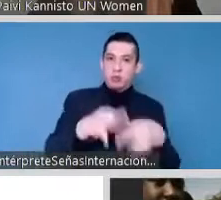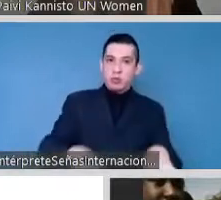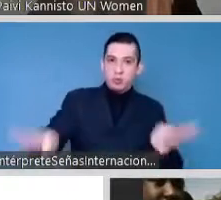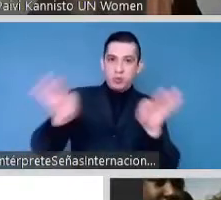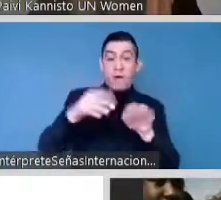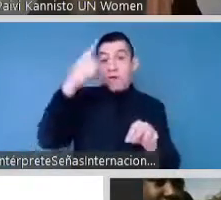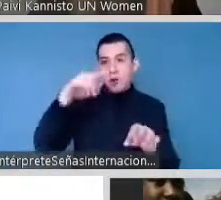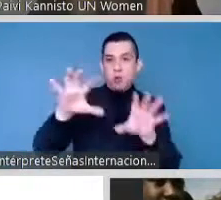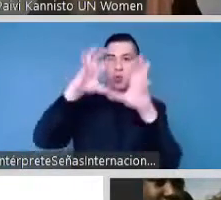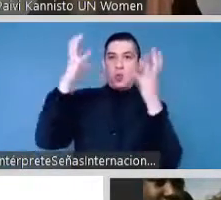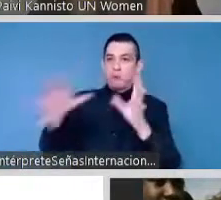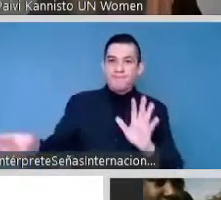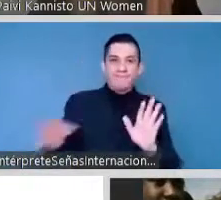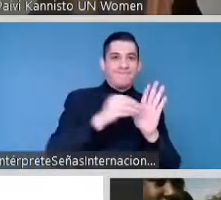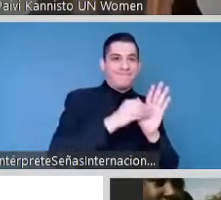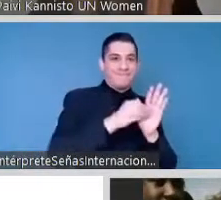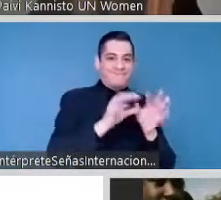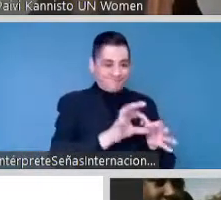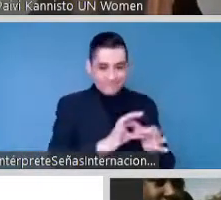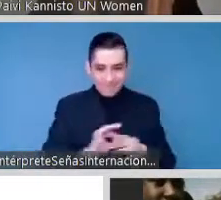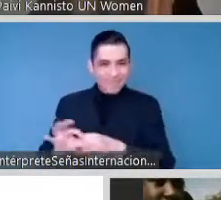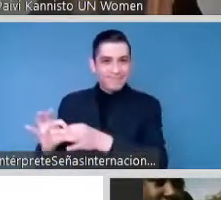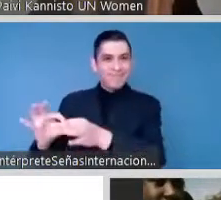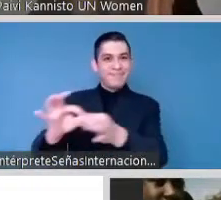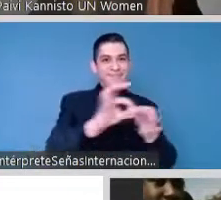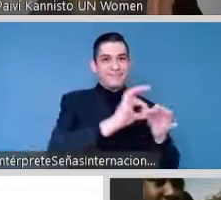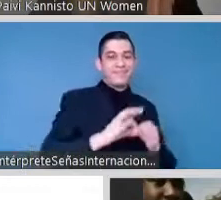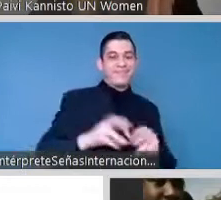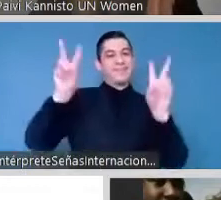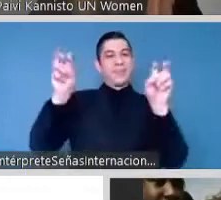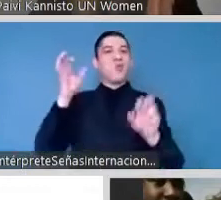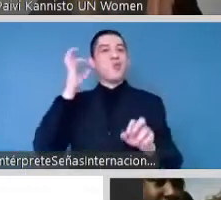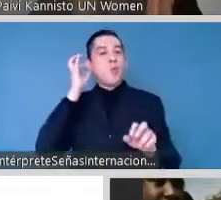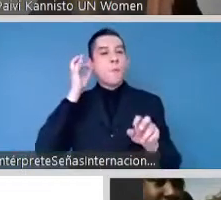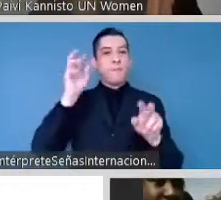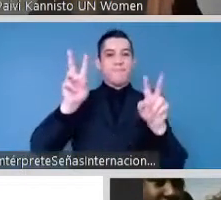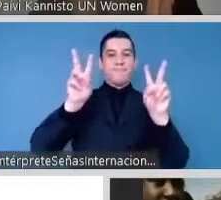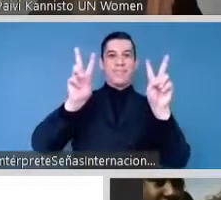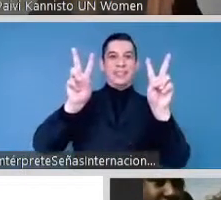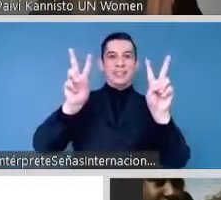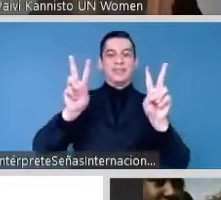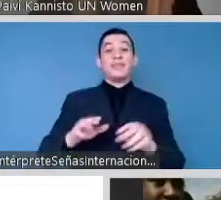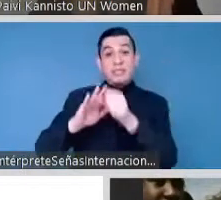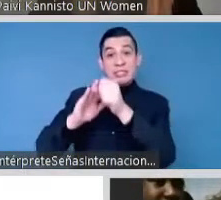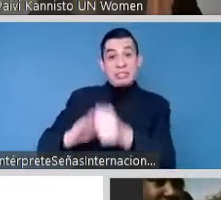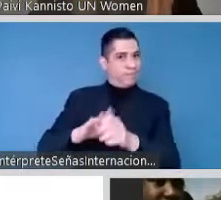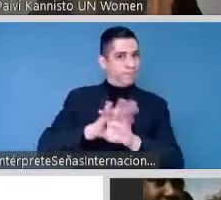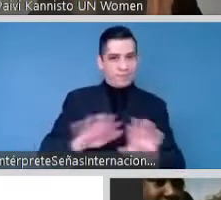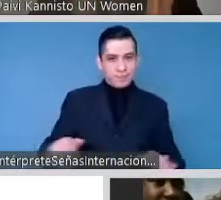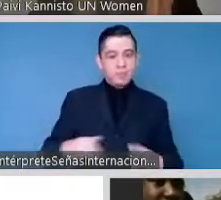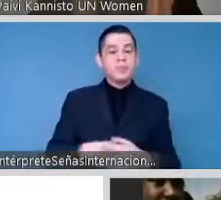local level. The coalitions developed experience of coordinating activities on regional action